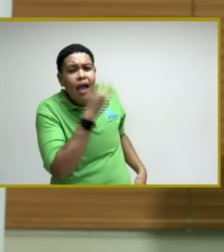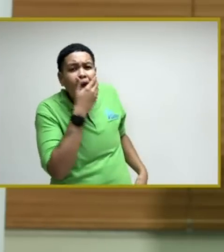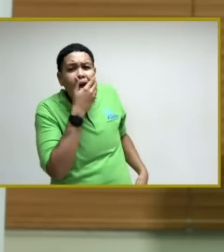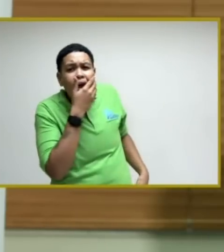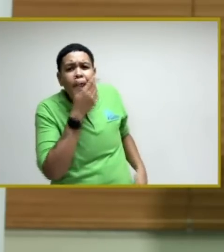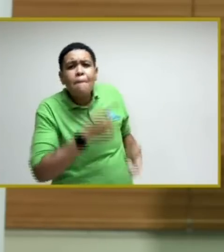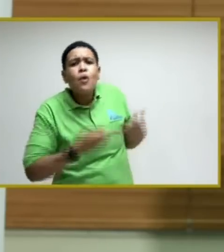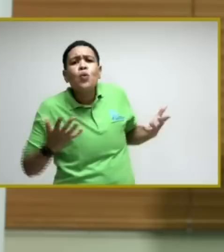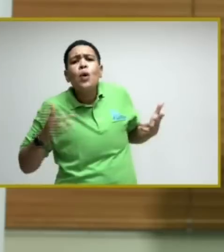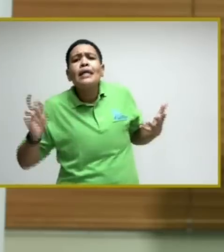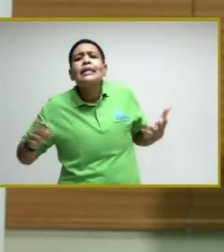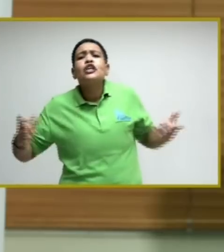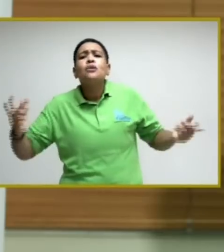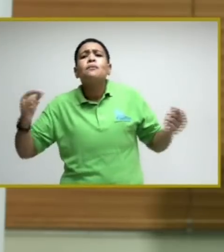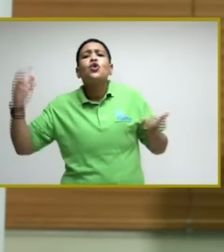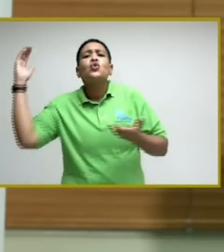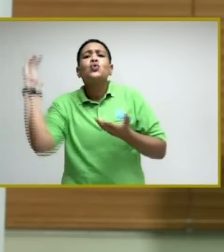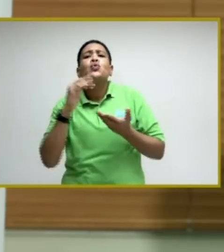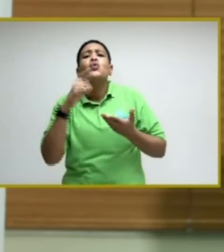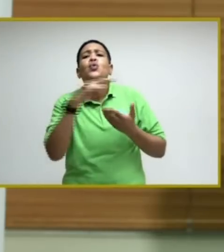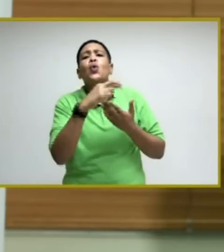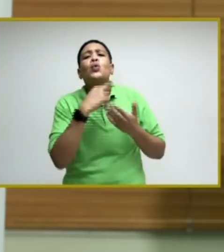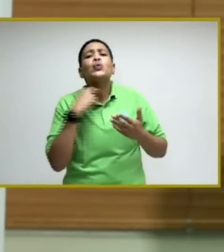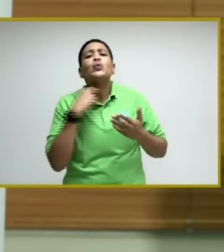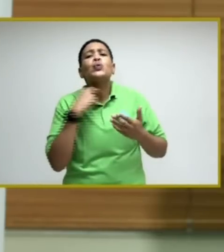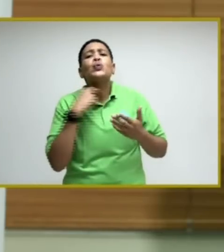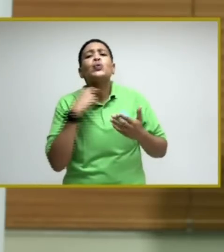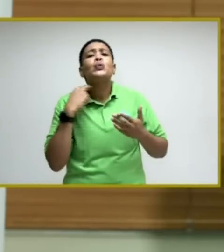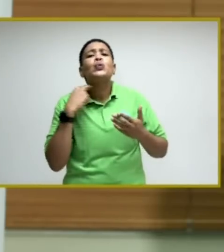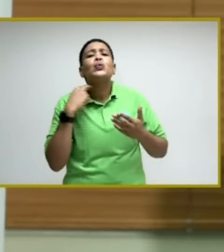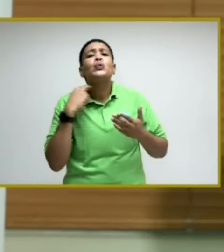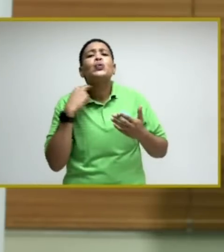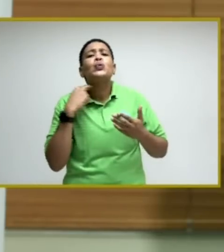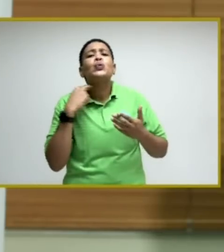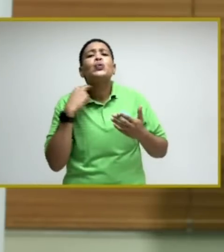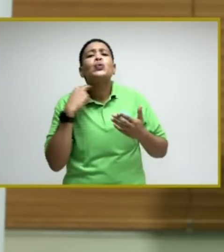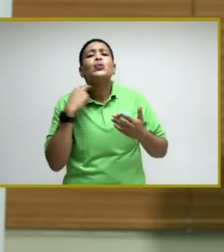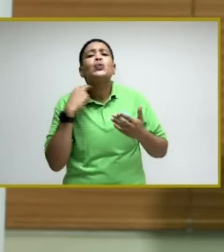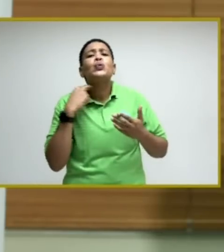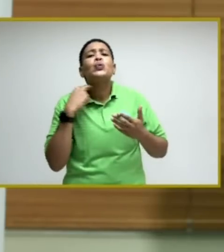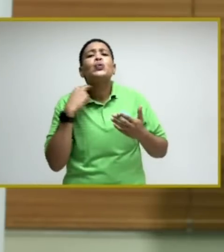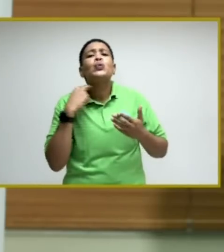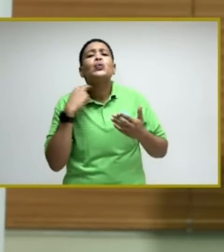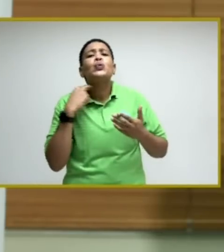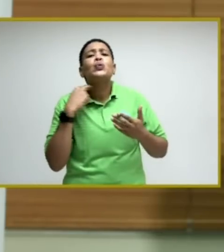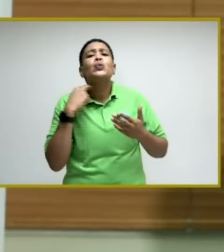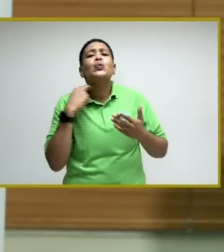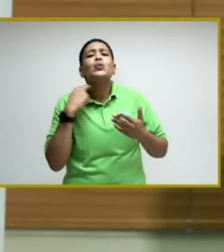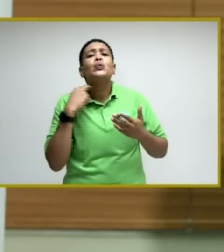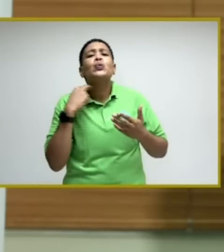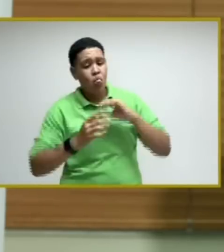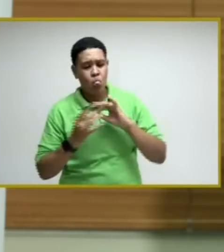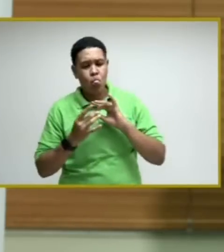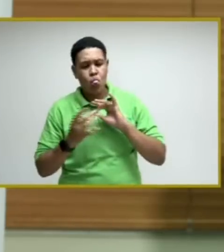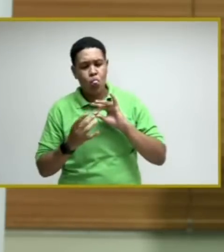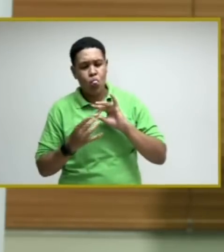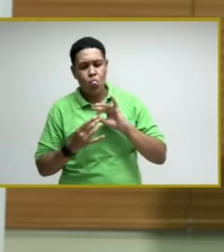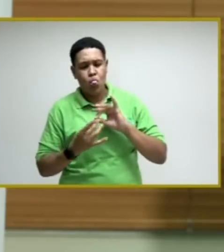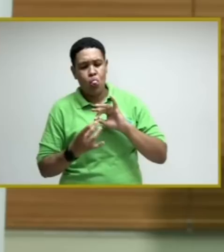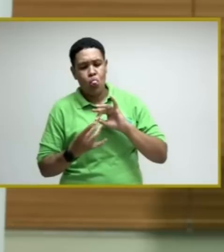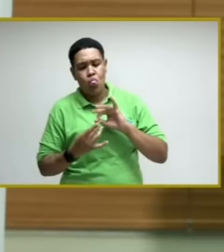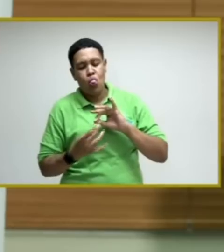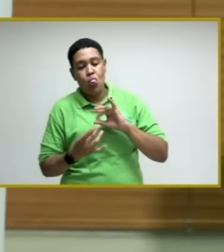to mitigate against those risks. And I really want to thank the CMO for her lengthy presentation,